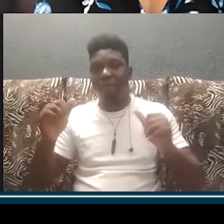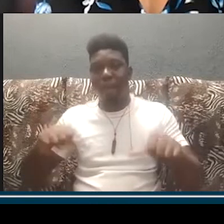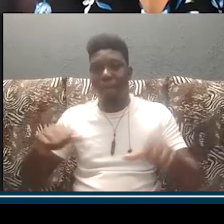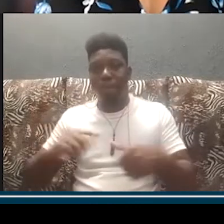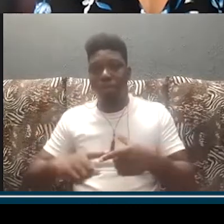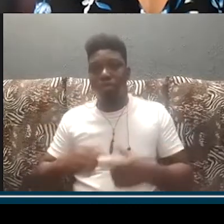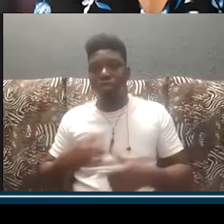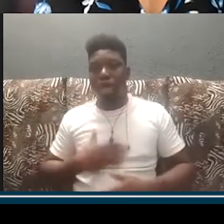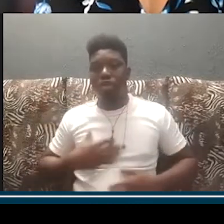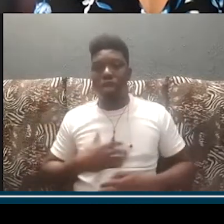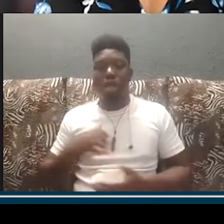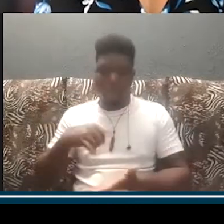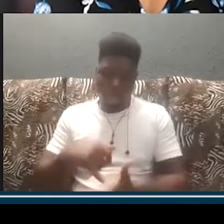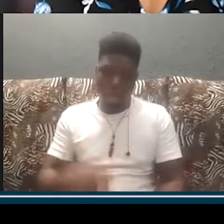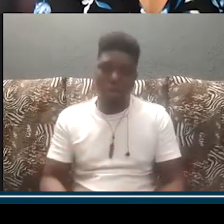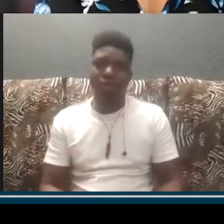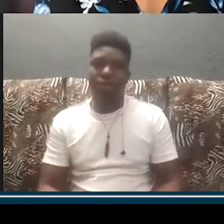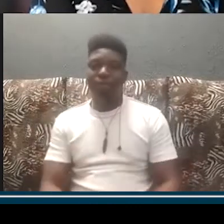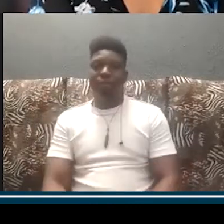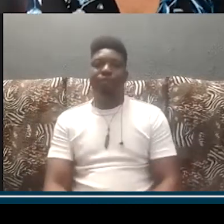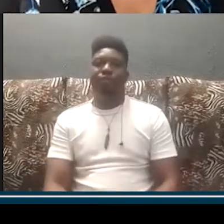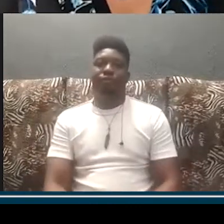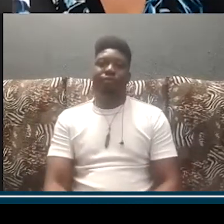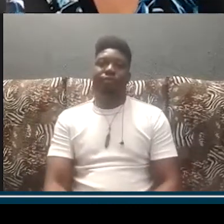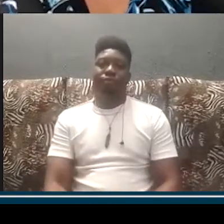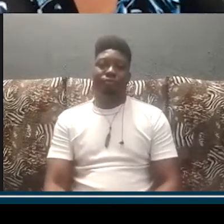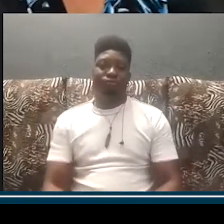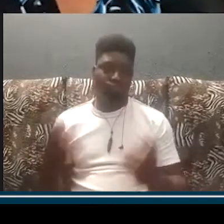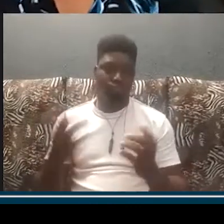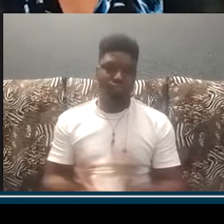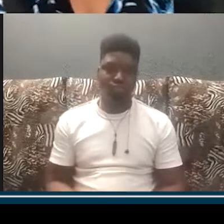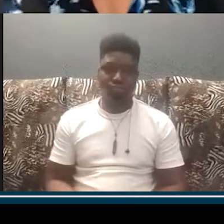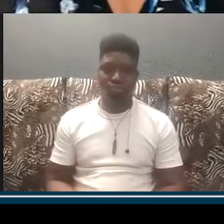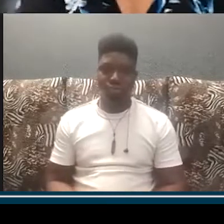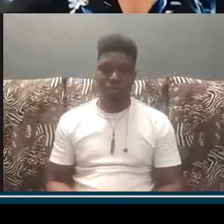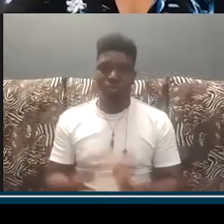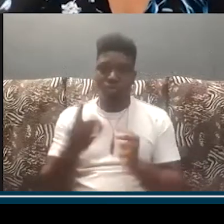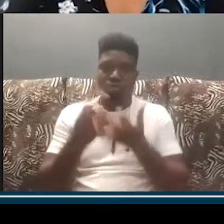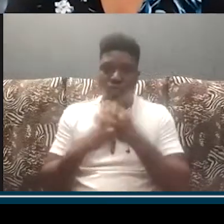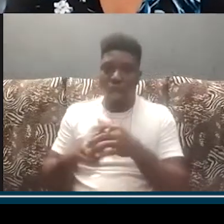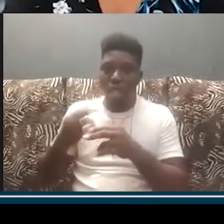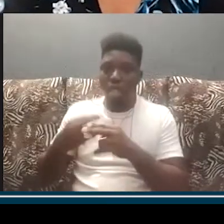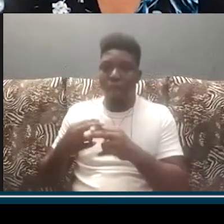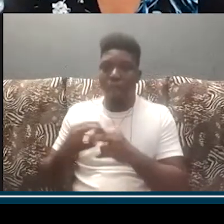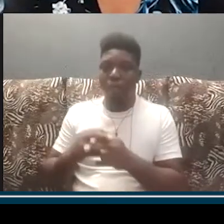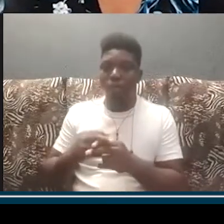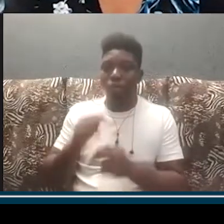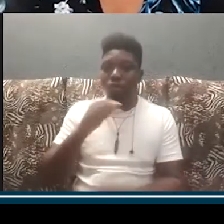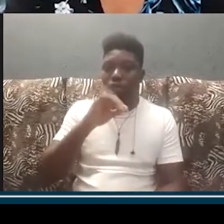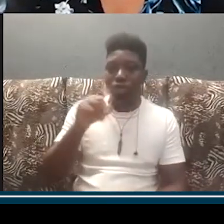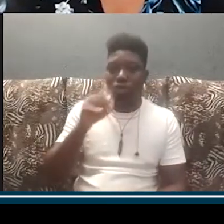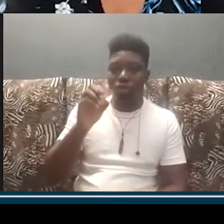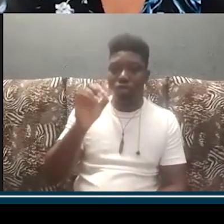You started to name, Joy, that there's legislation in place that means that those